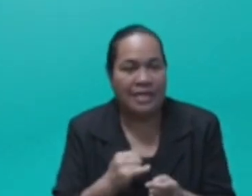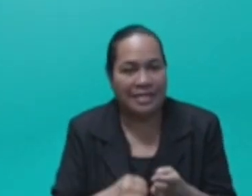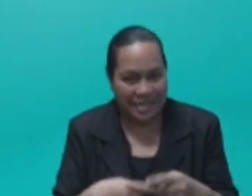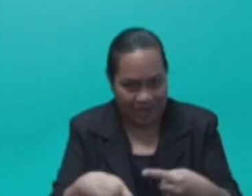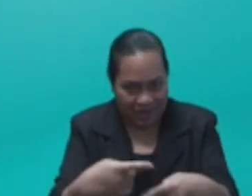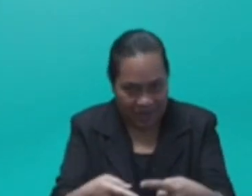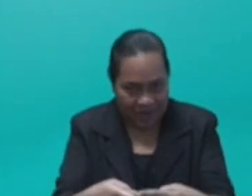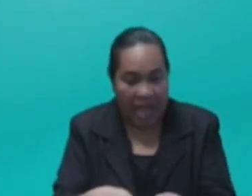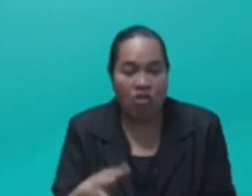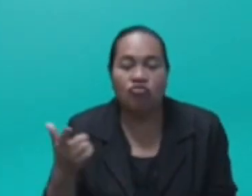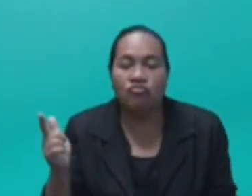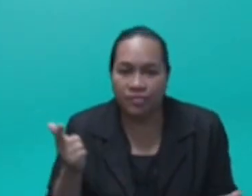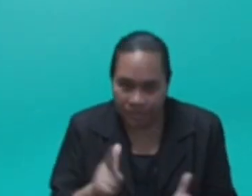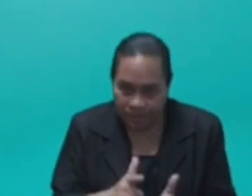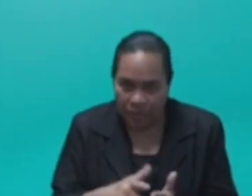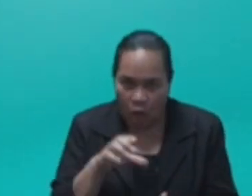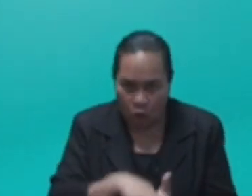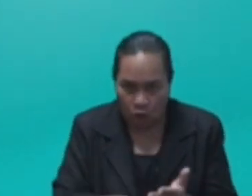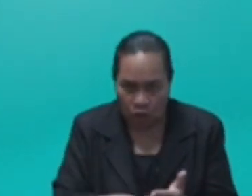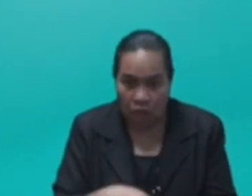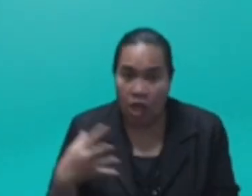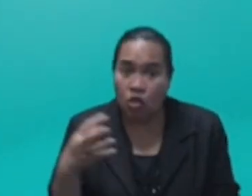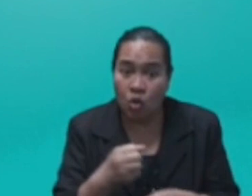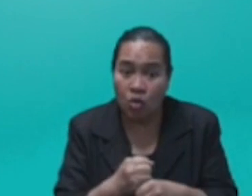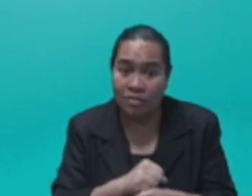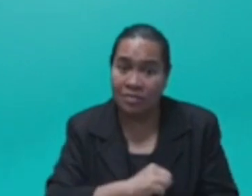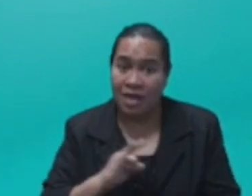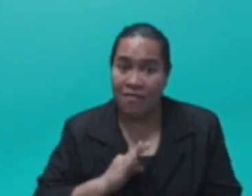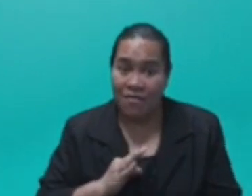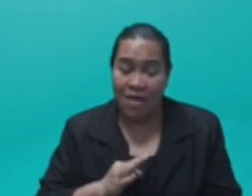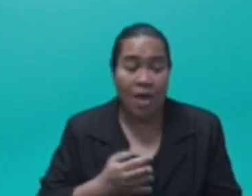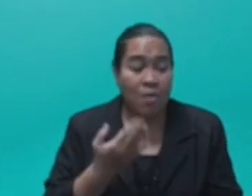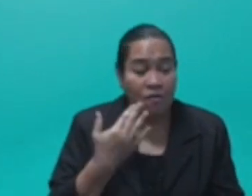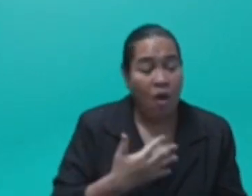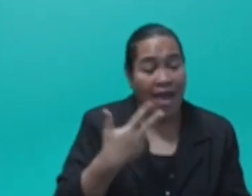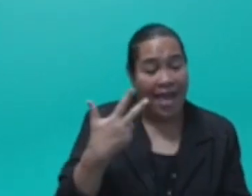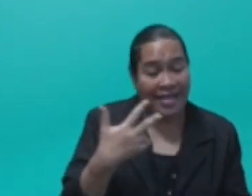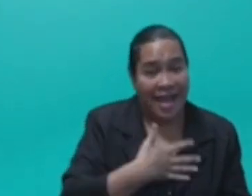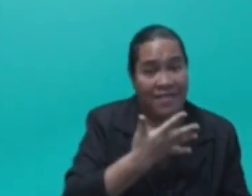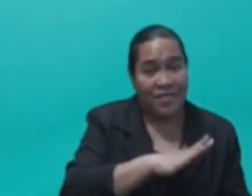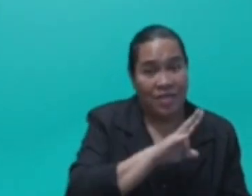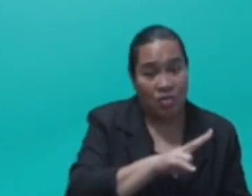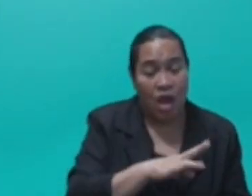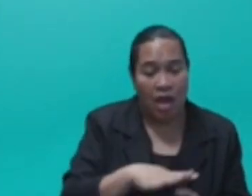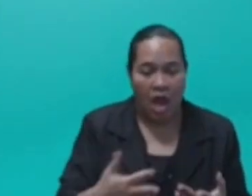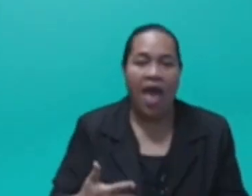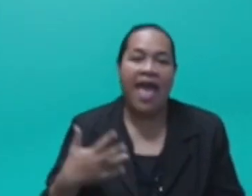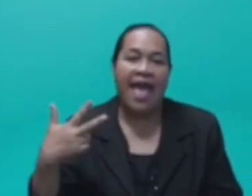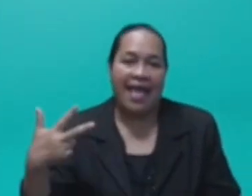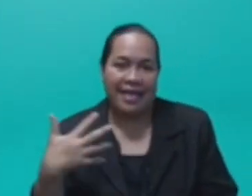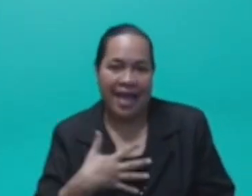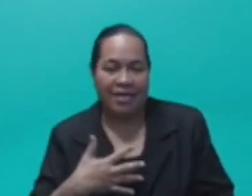of course, it reduces cost. The total number of established staff has increased from 852 to